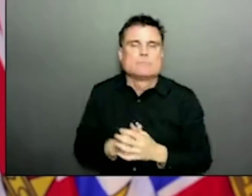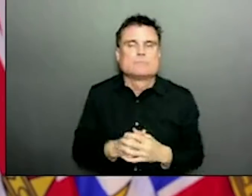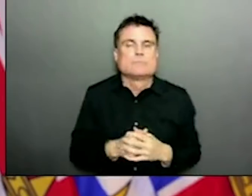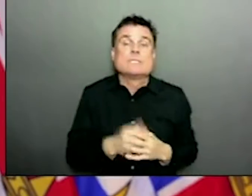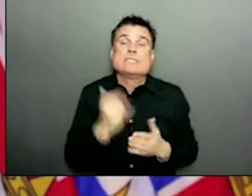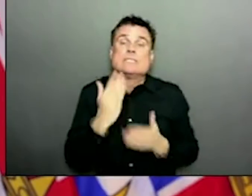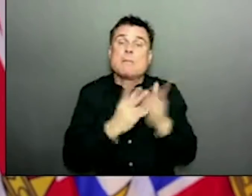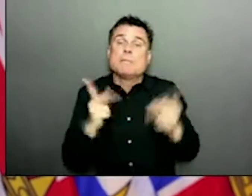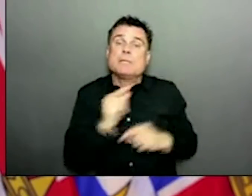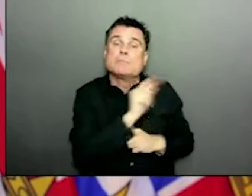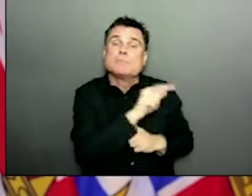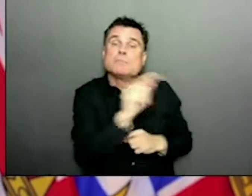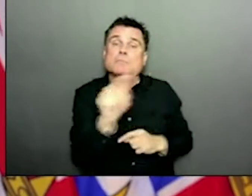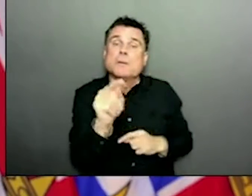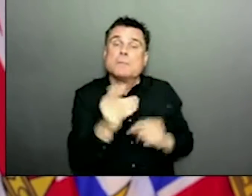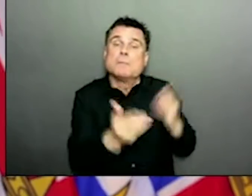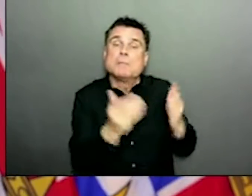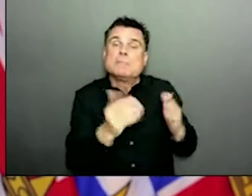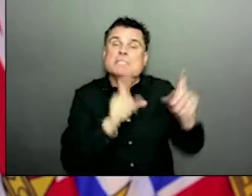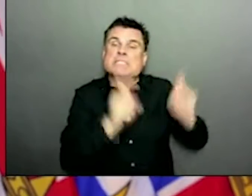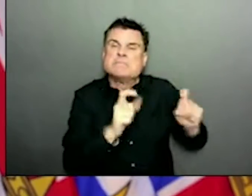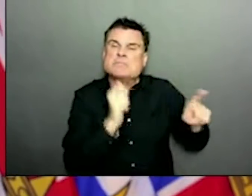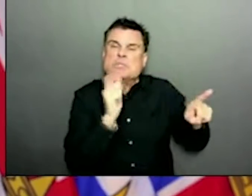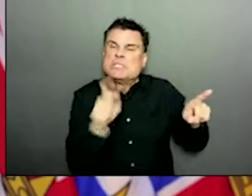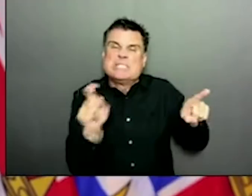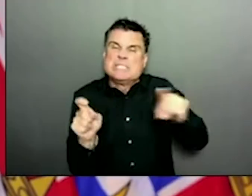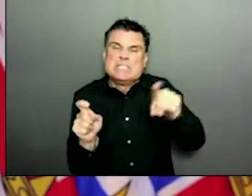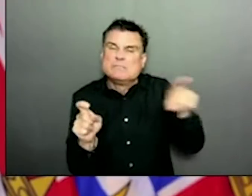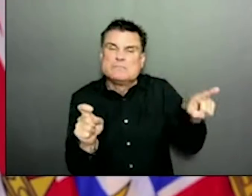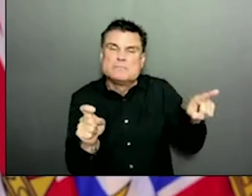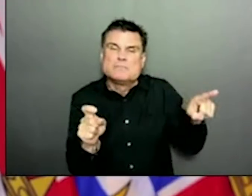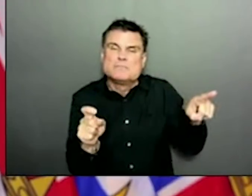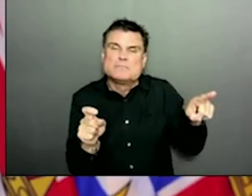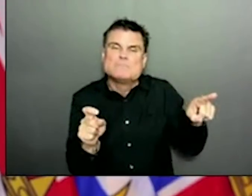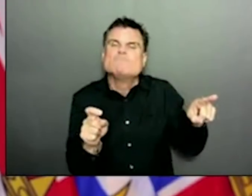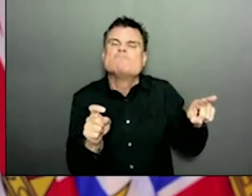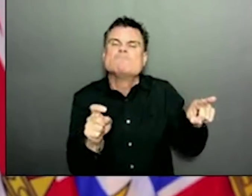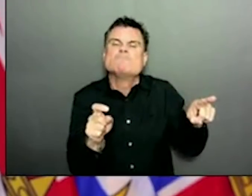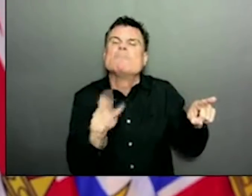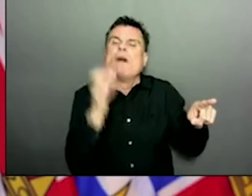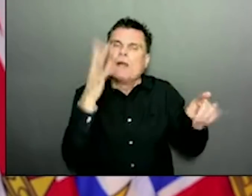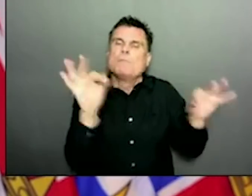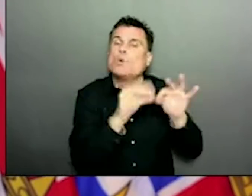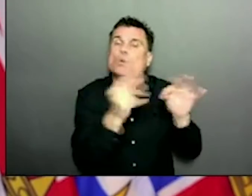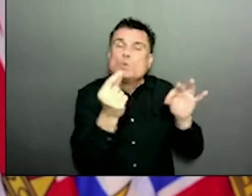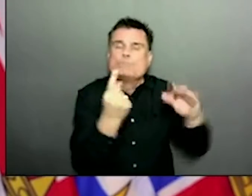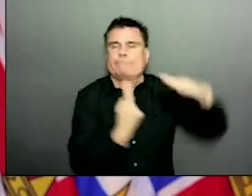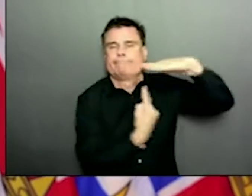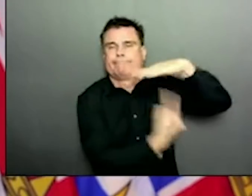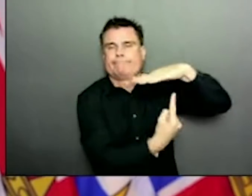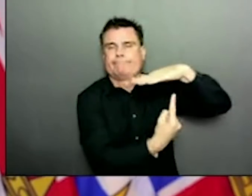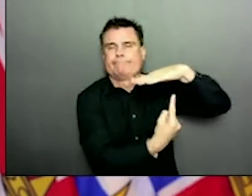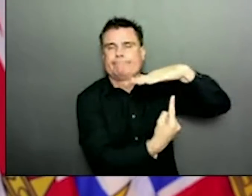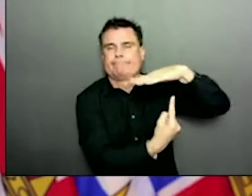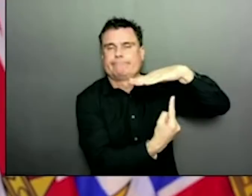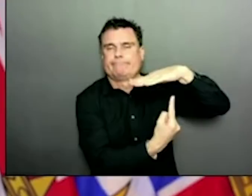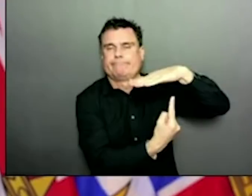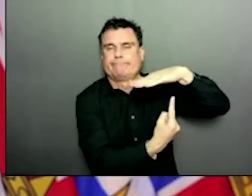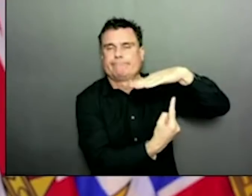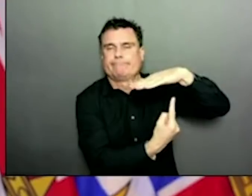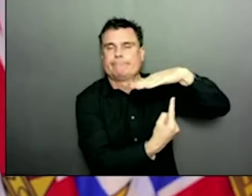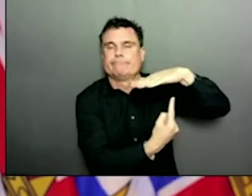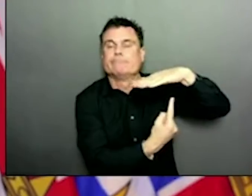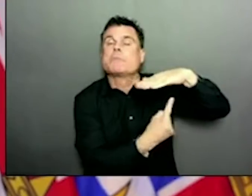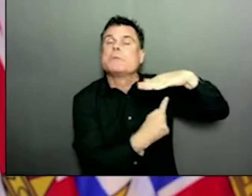stay away from others and to wait and see if you need a test. Here in BC, the majority of new cases continue to